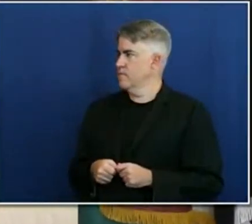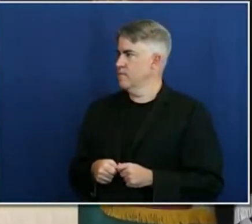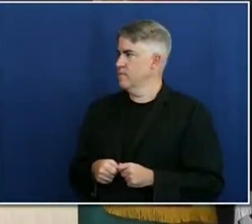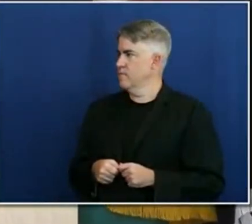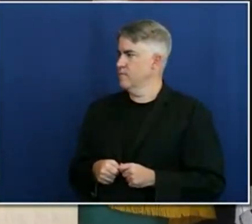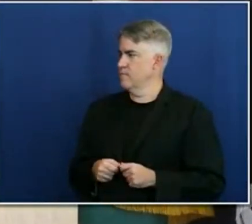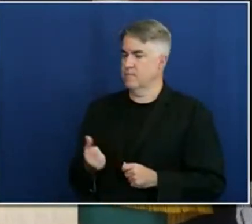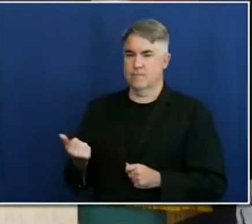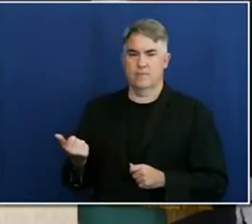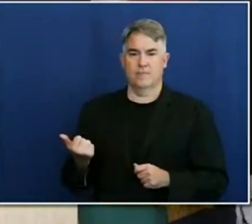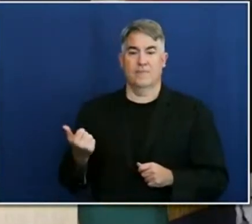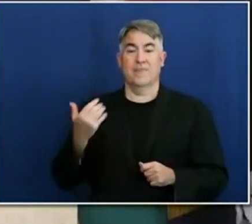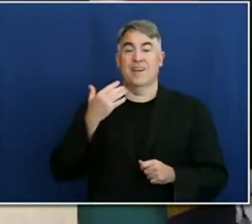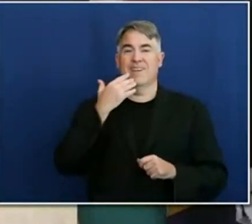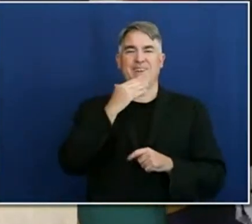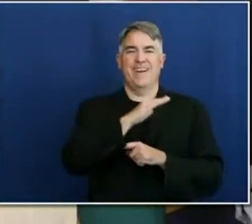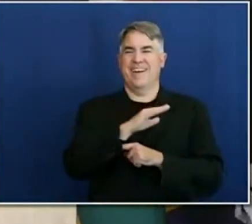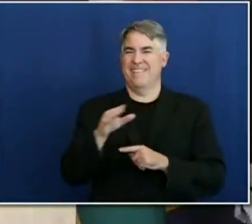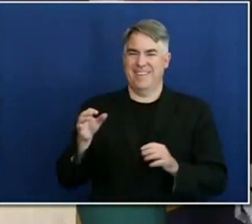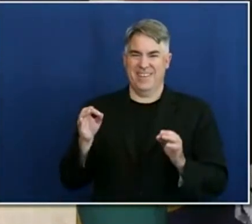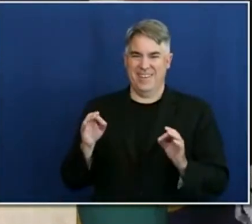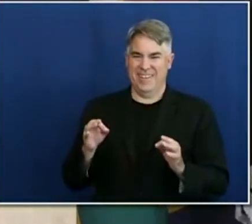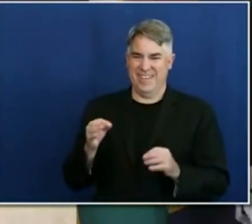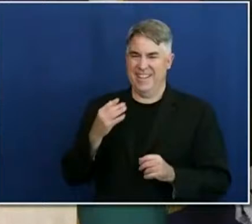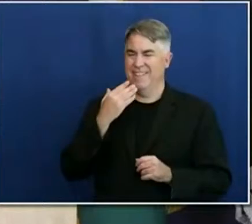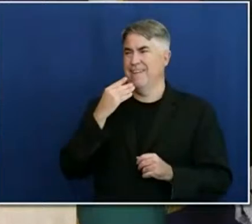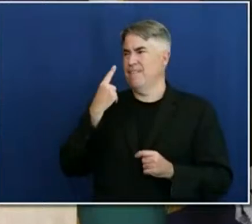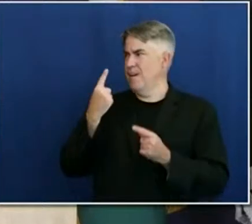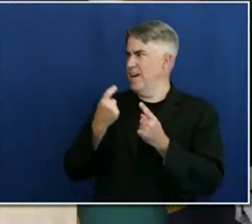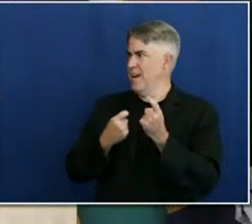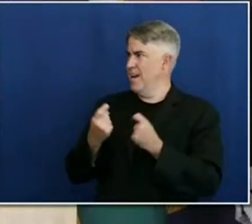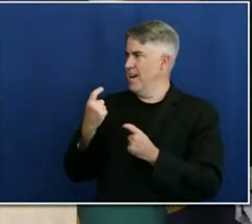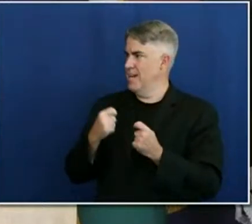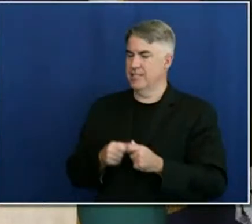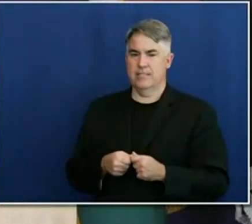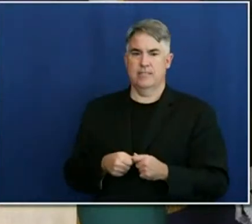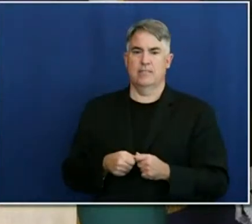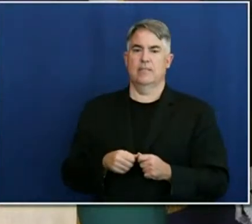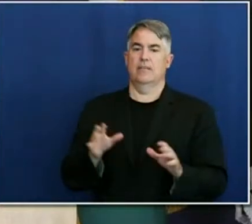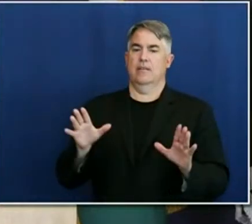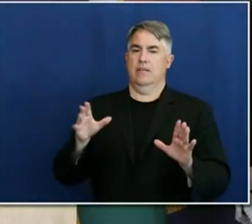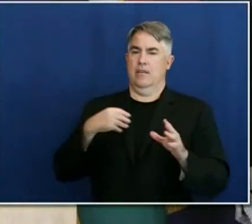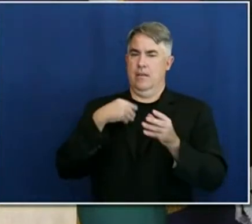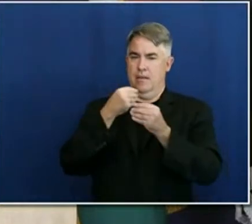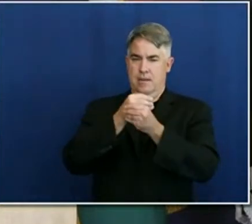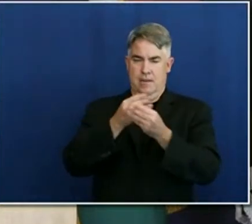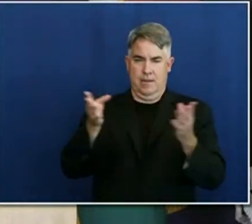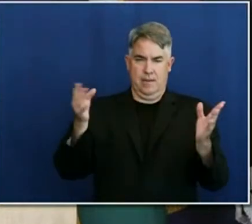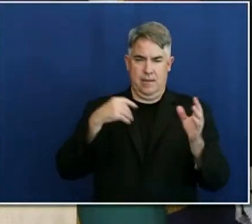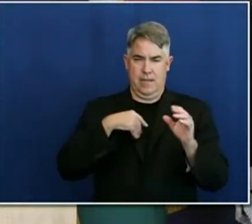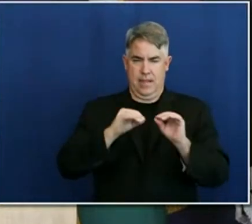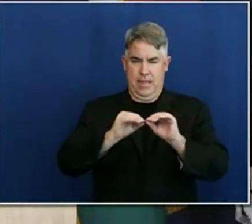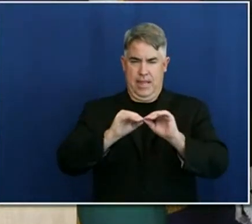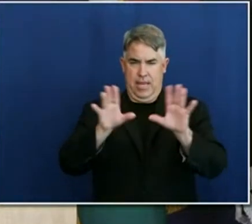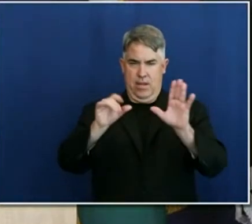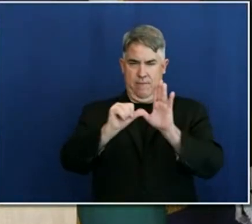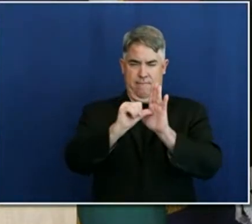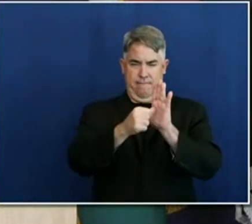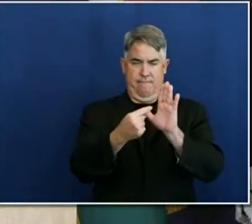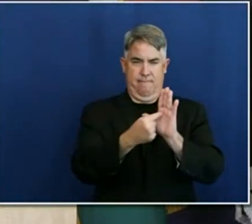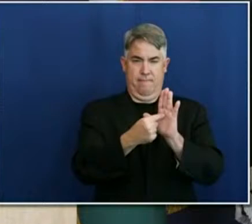Good afternoon, and thank you for that question. So again, I just want to stress that, we expect to